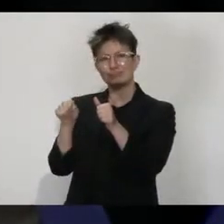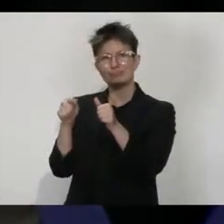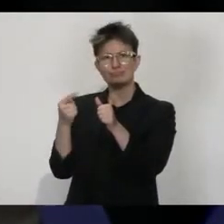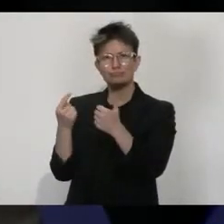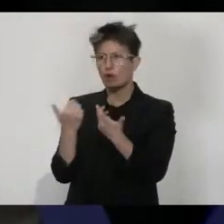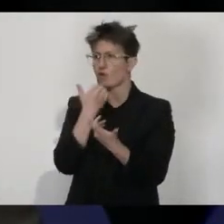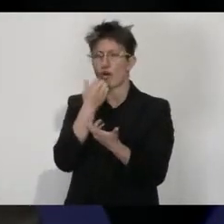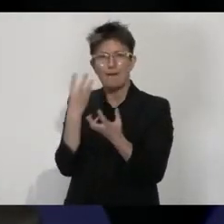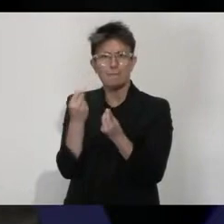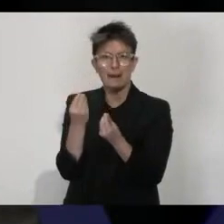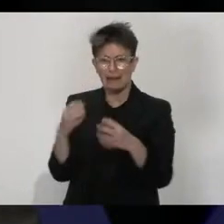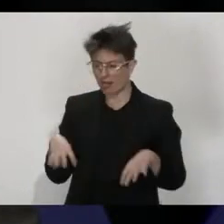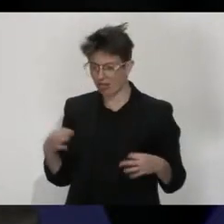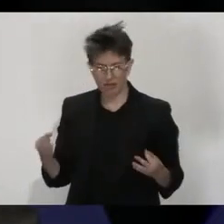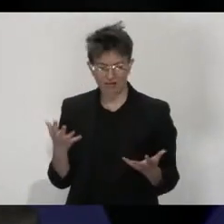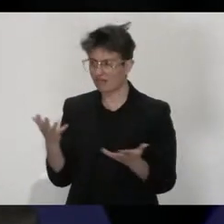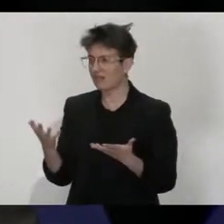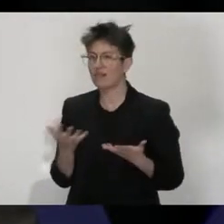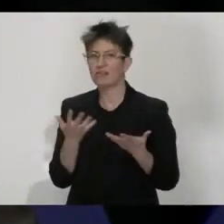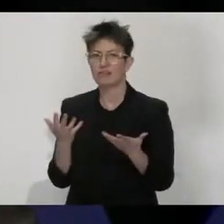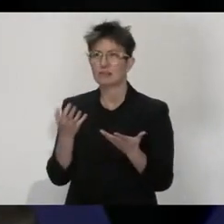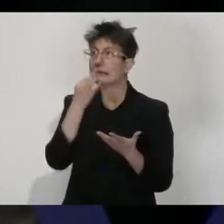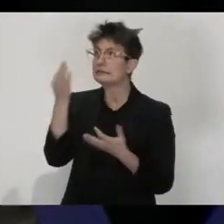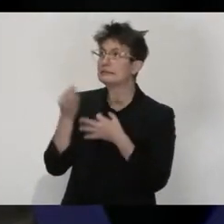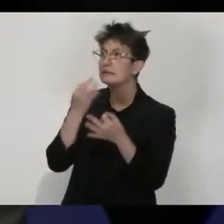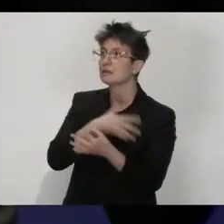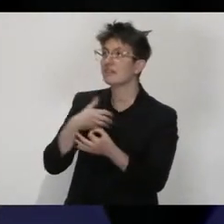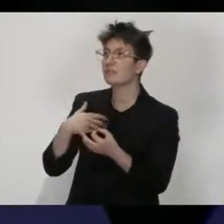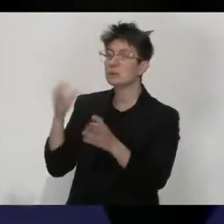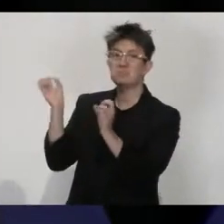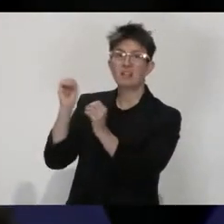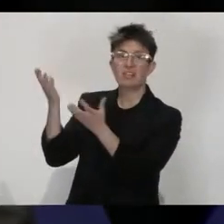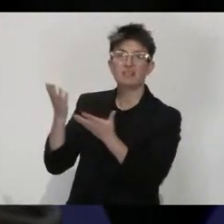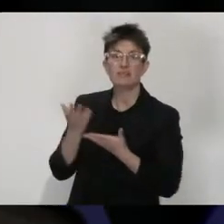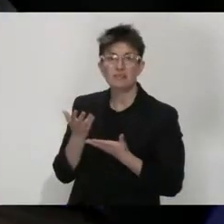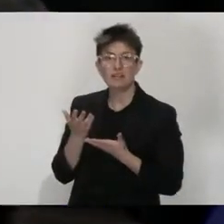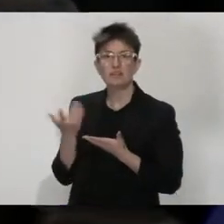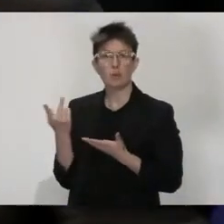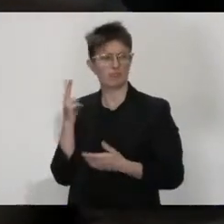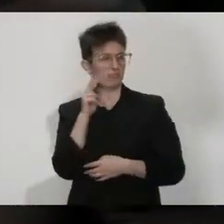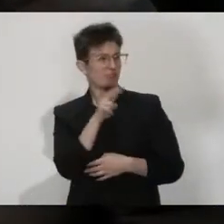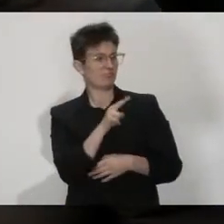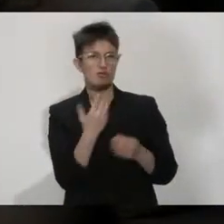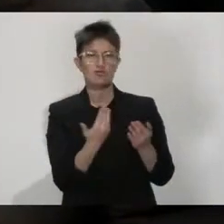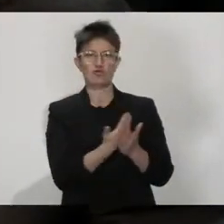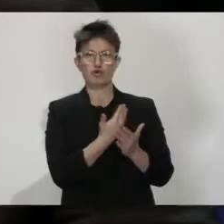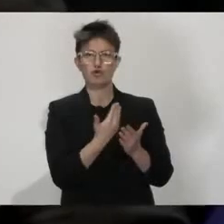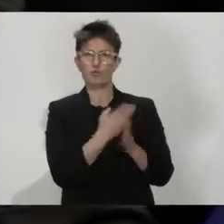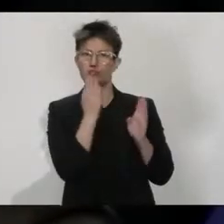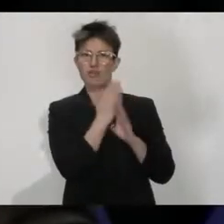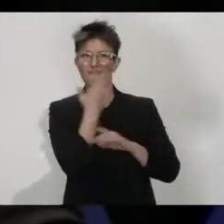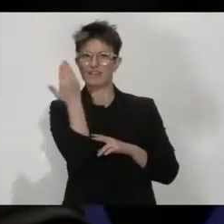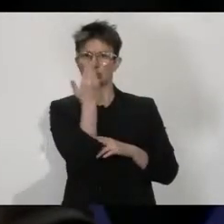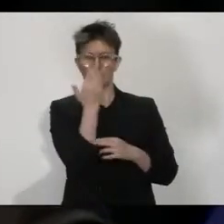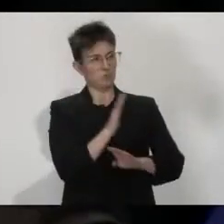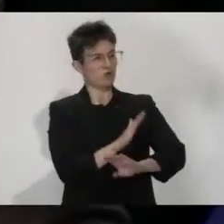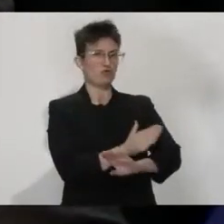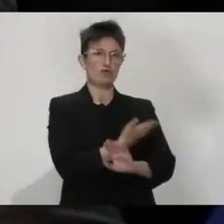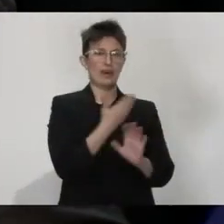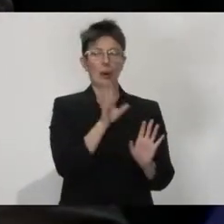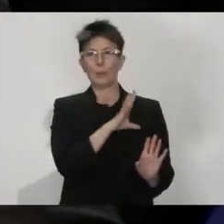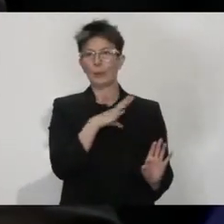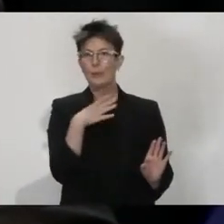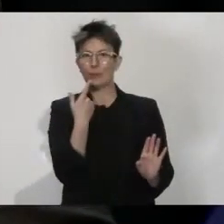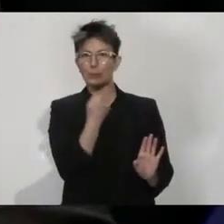down the road at that green school and saying, what the hell? Can you not understand from their perspective when they've got leaky classrooms that it seems a